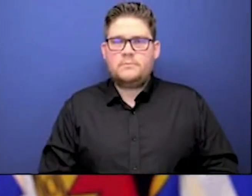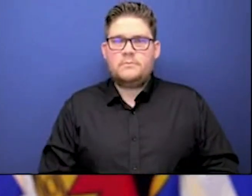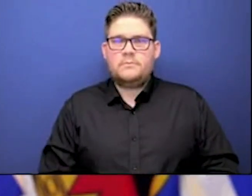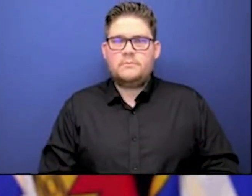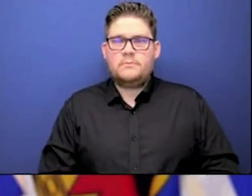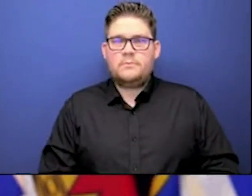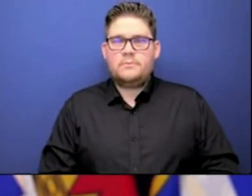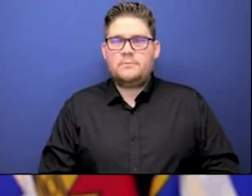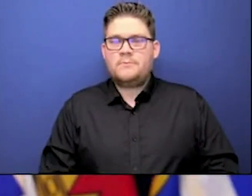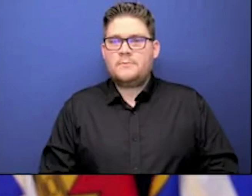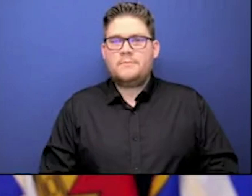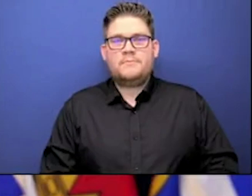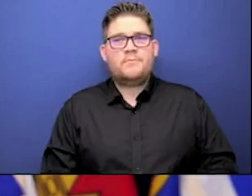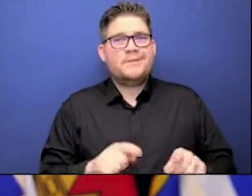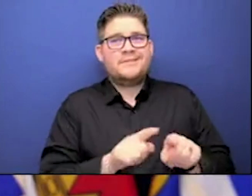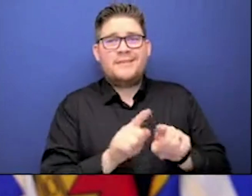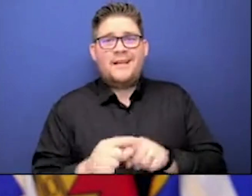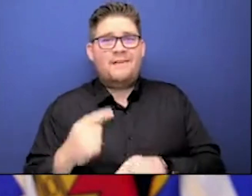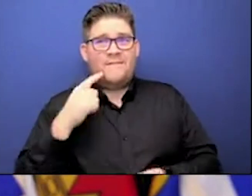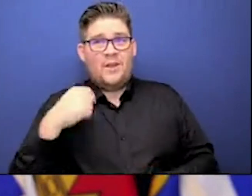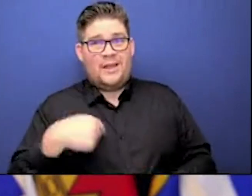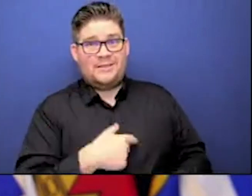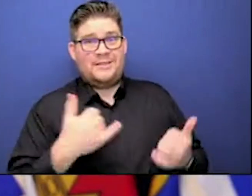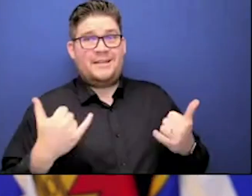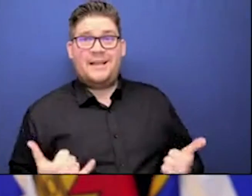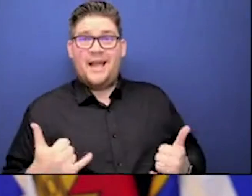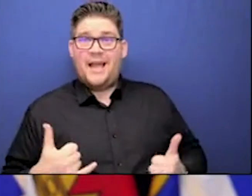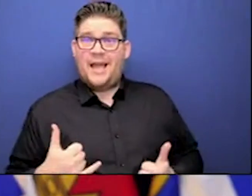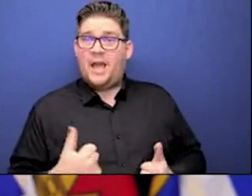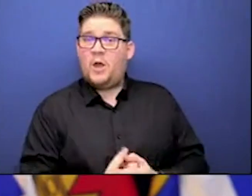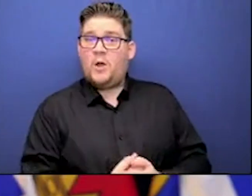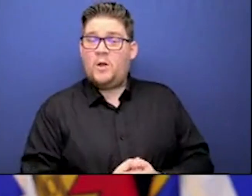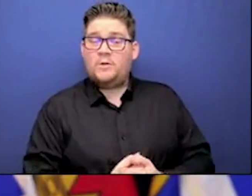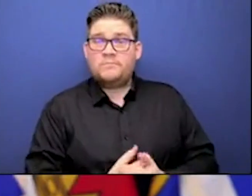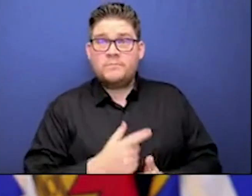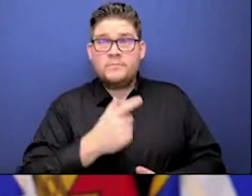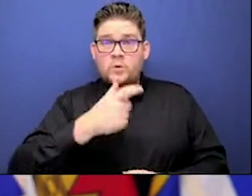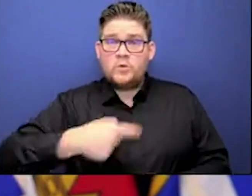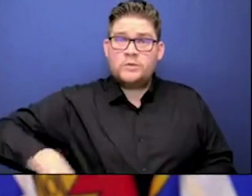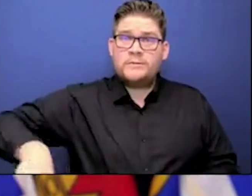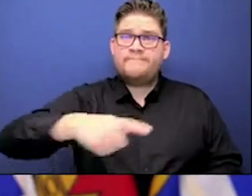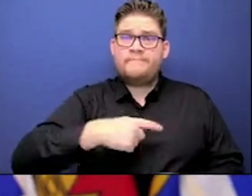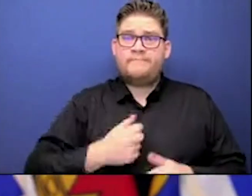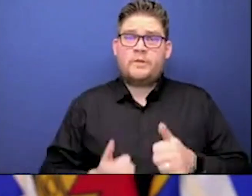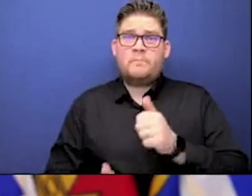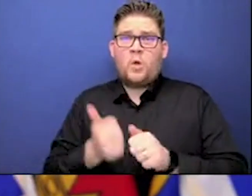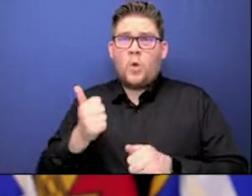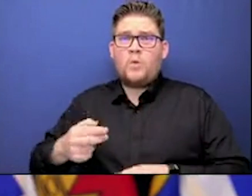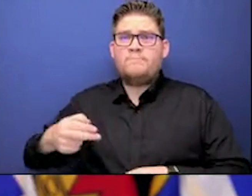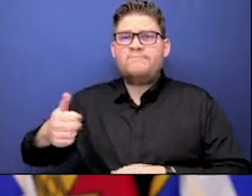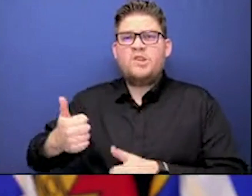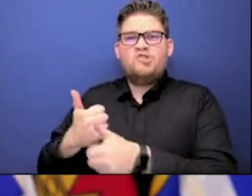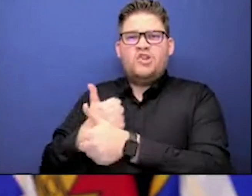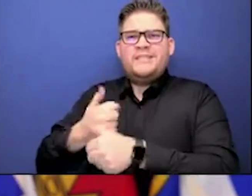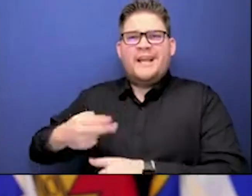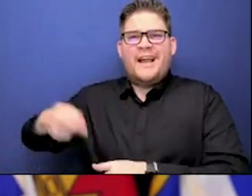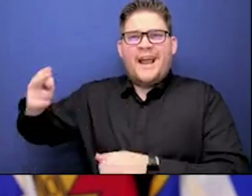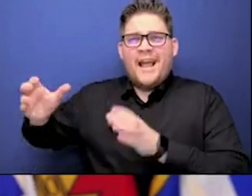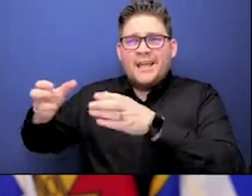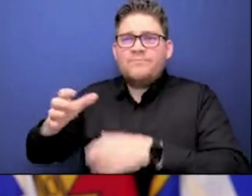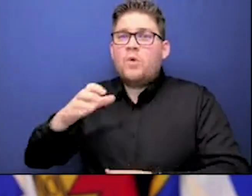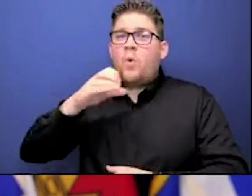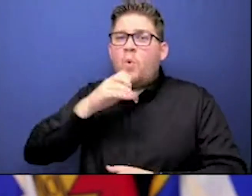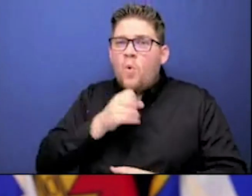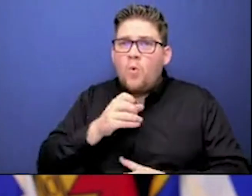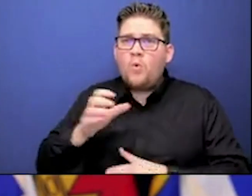and elders. And we're now moving to test it in younger people, and it's likely to be the end of